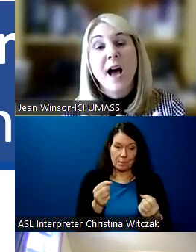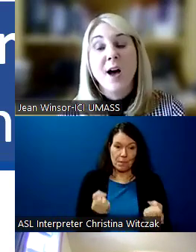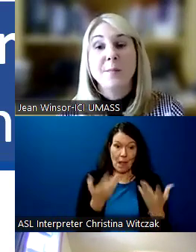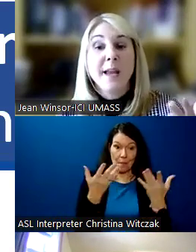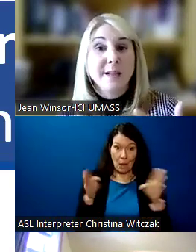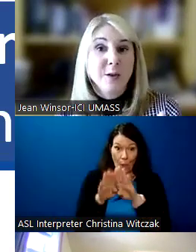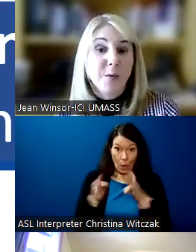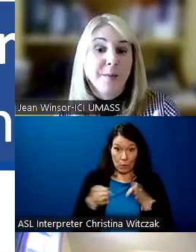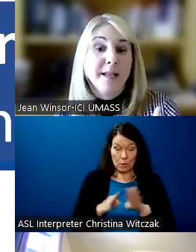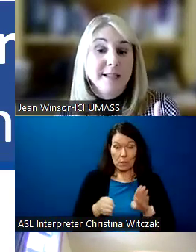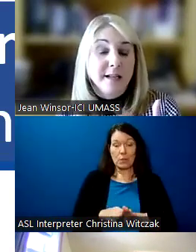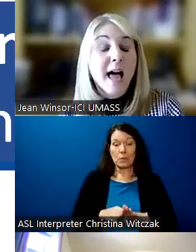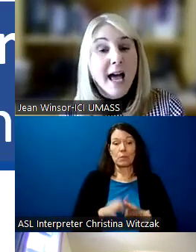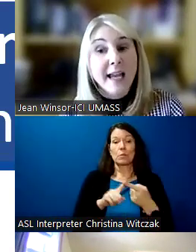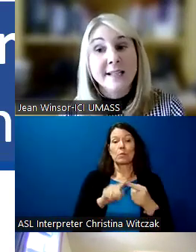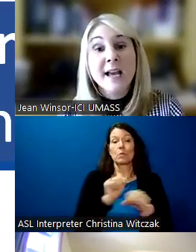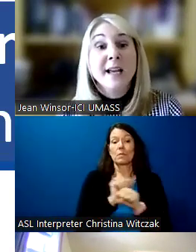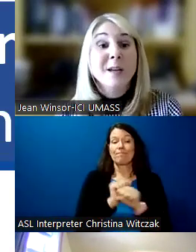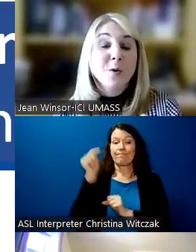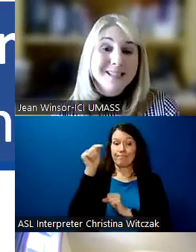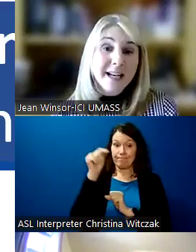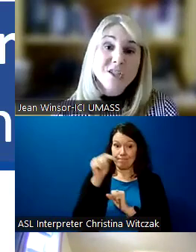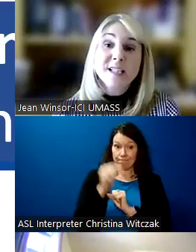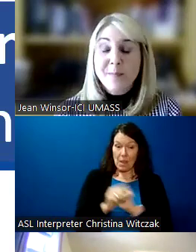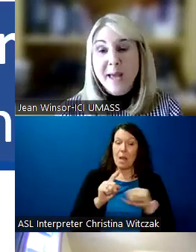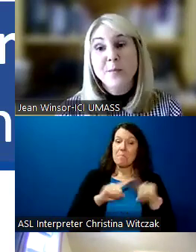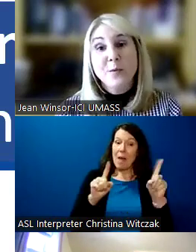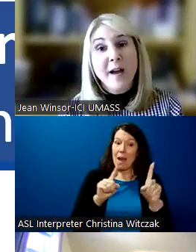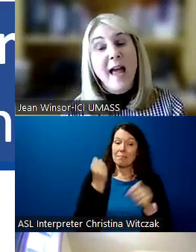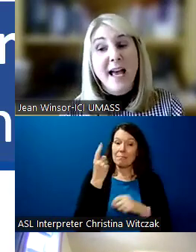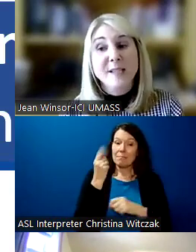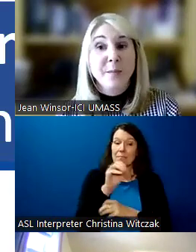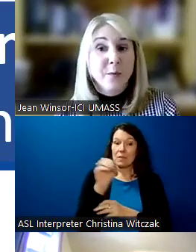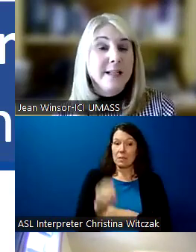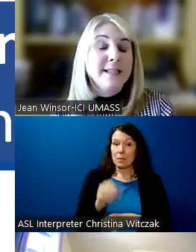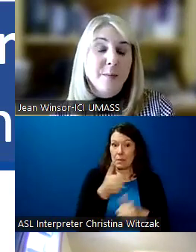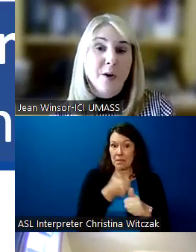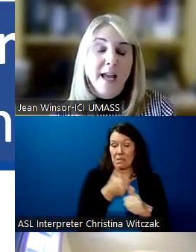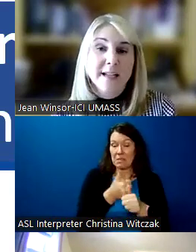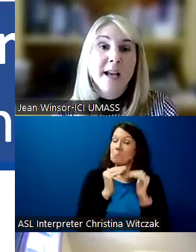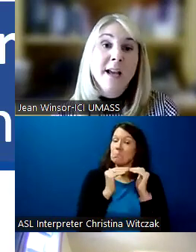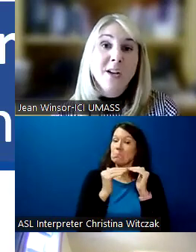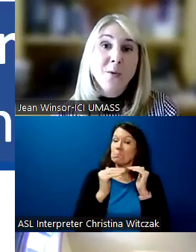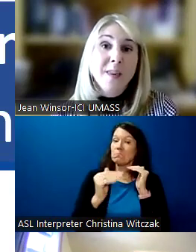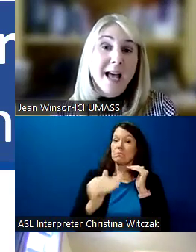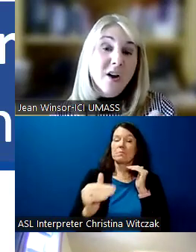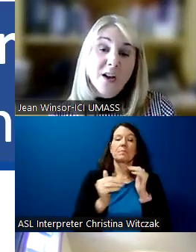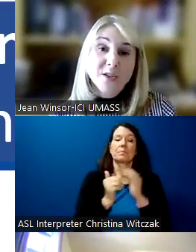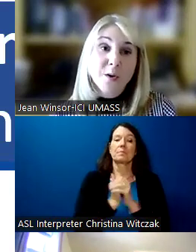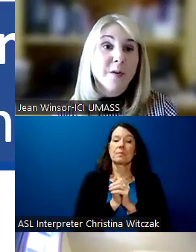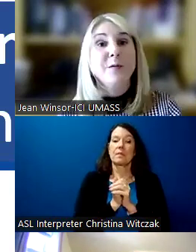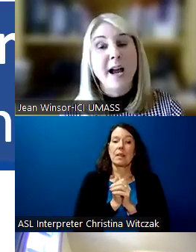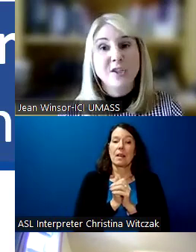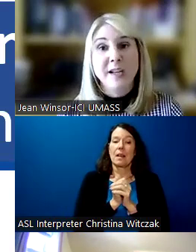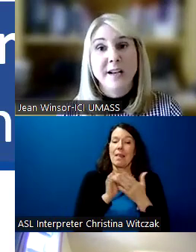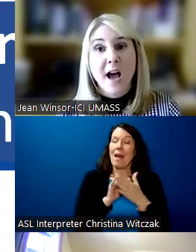closures into employment declined, the percentage has been pretty stable. And that's also